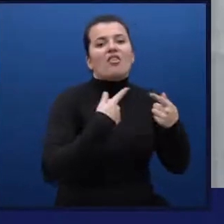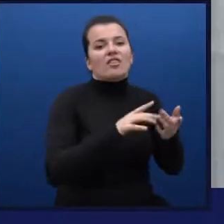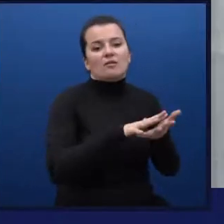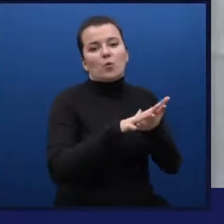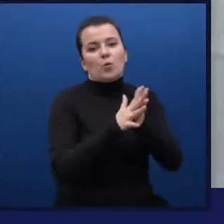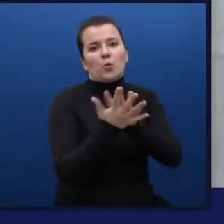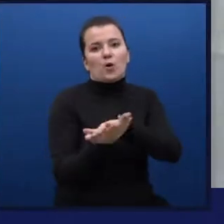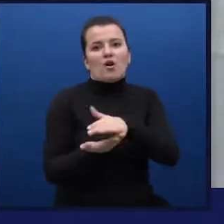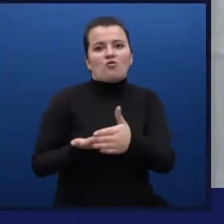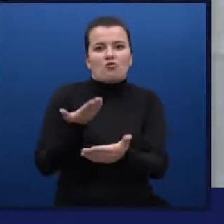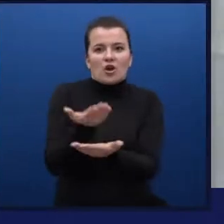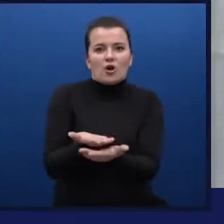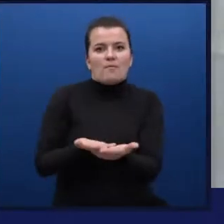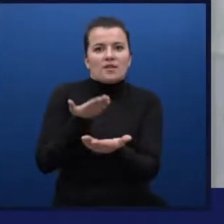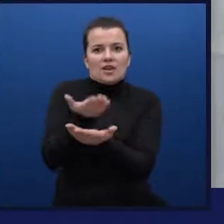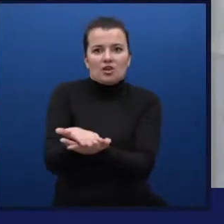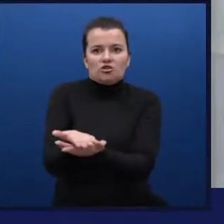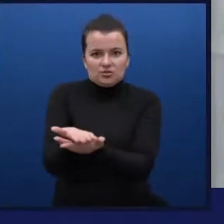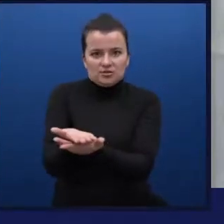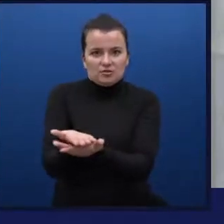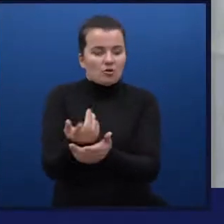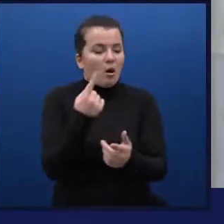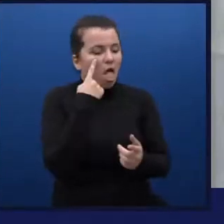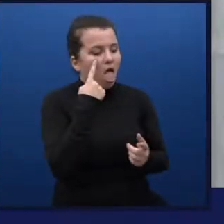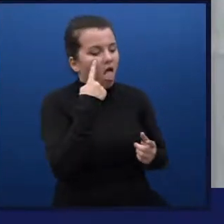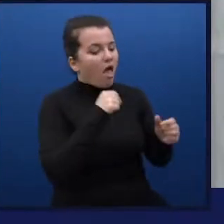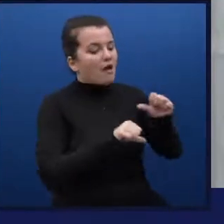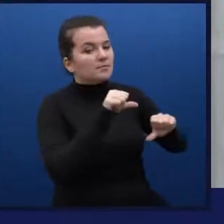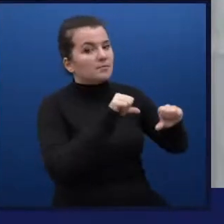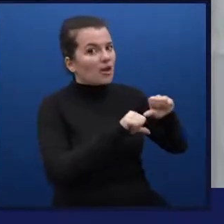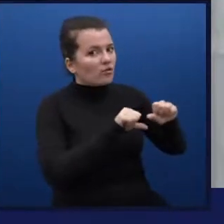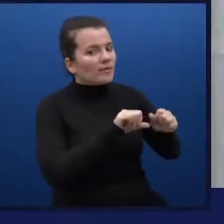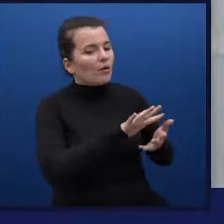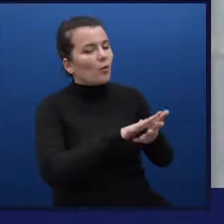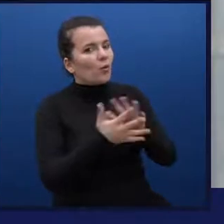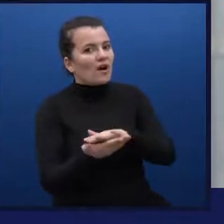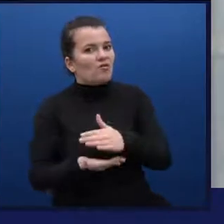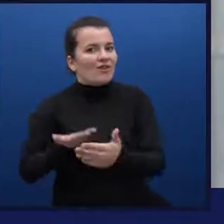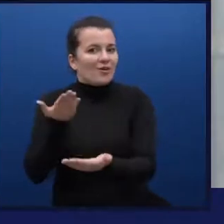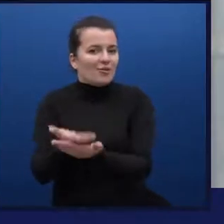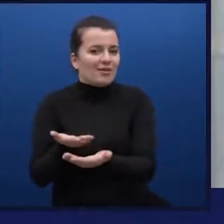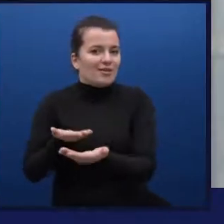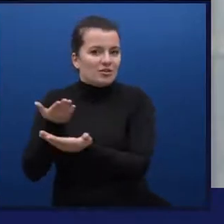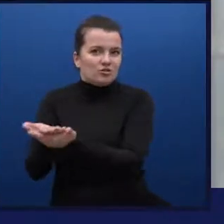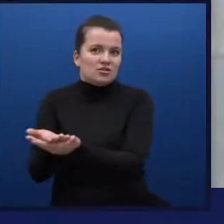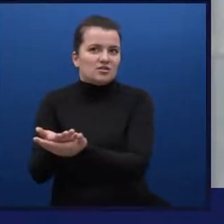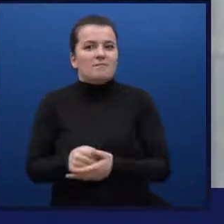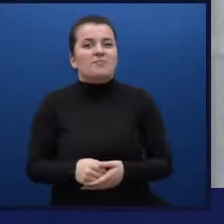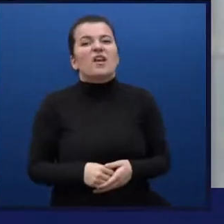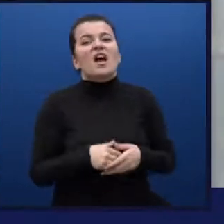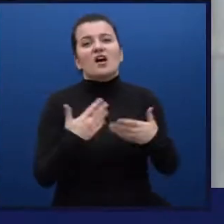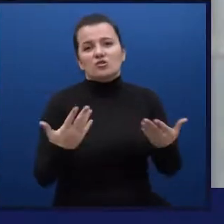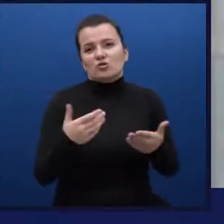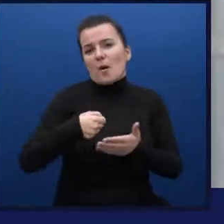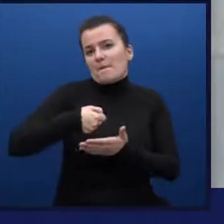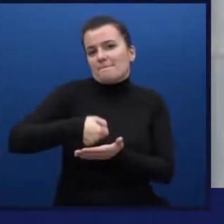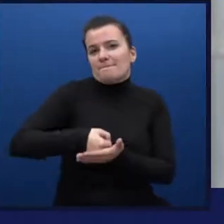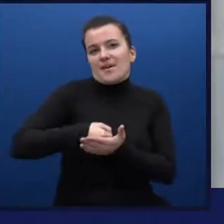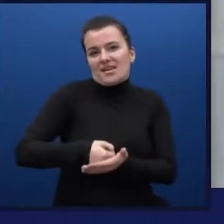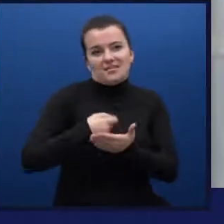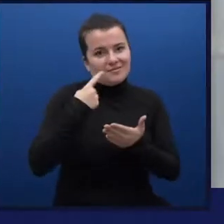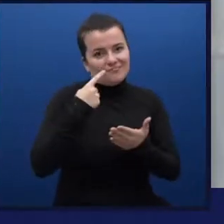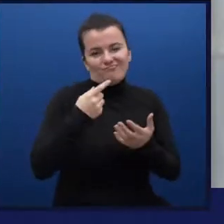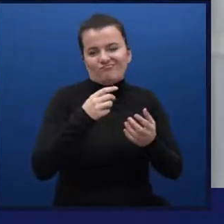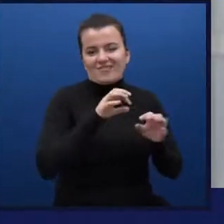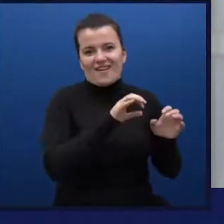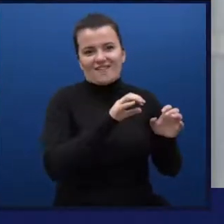the experiments. So, yes, their base function testing